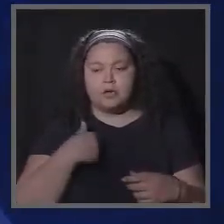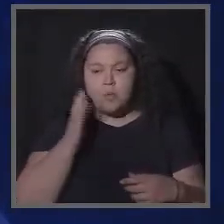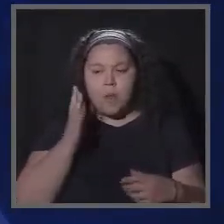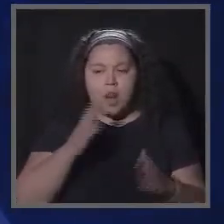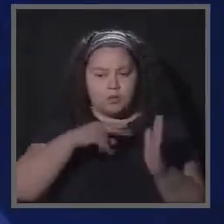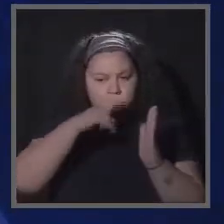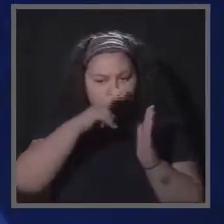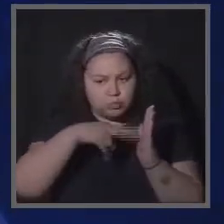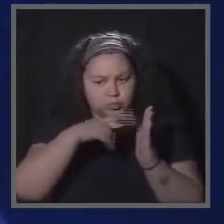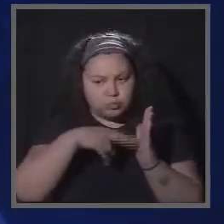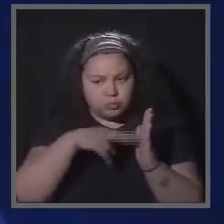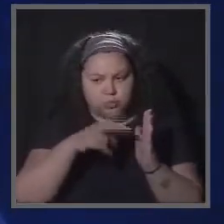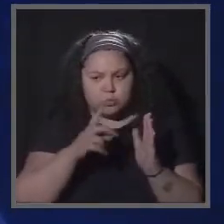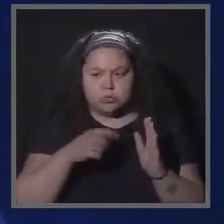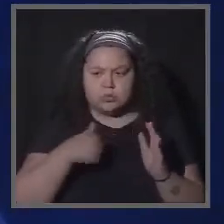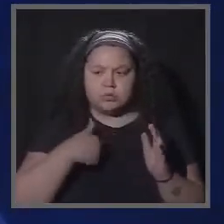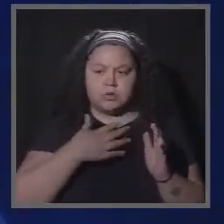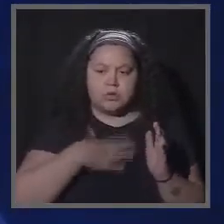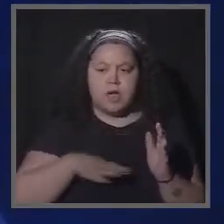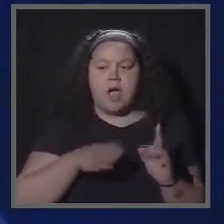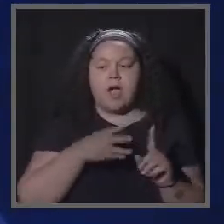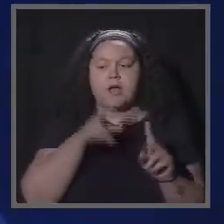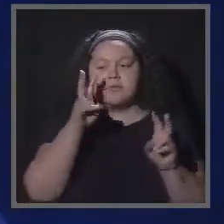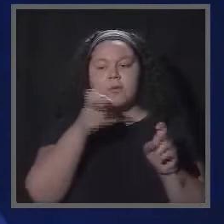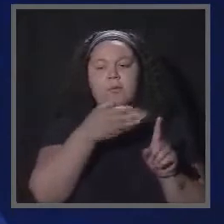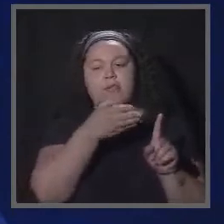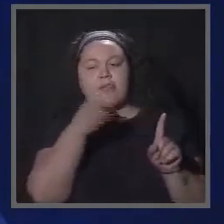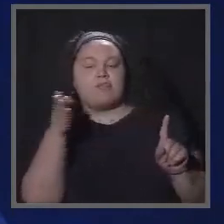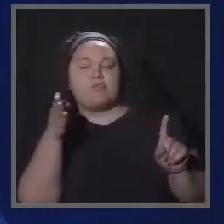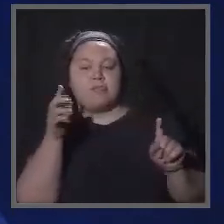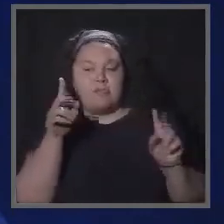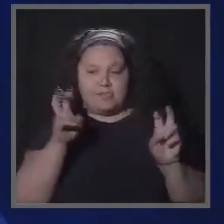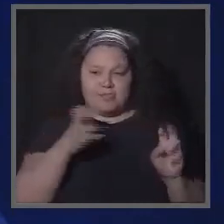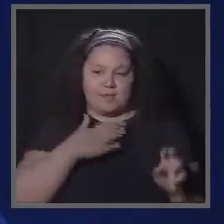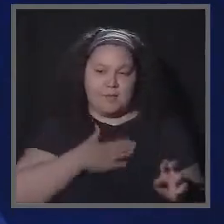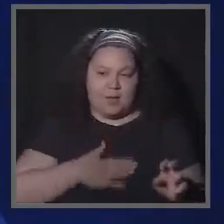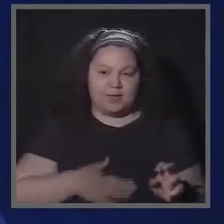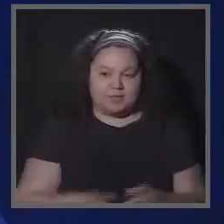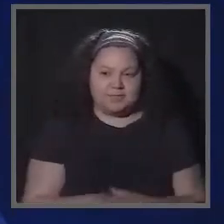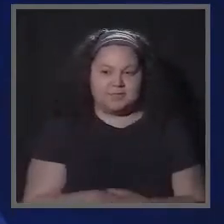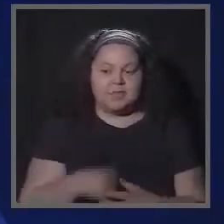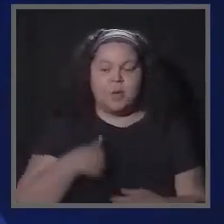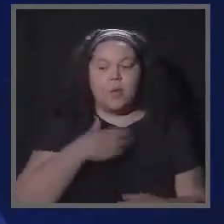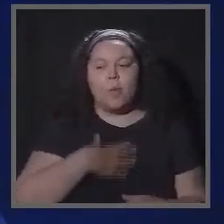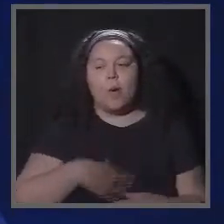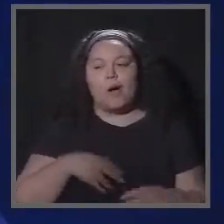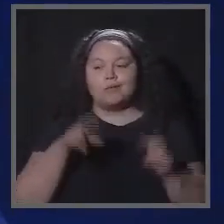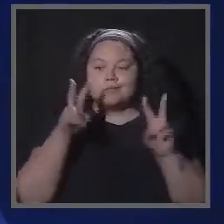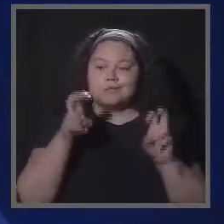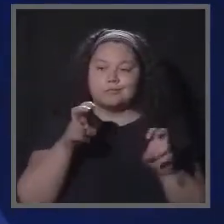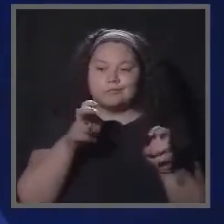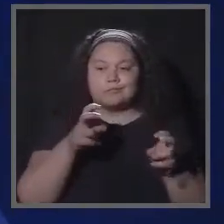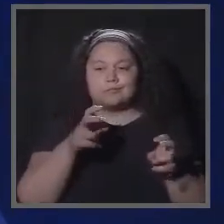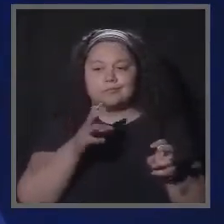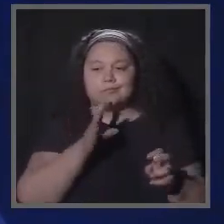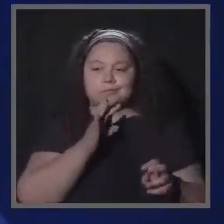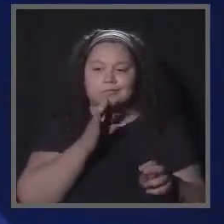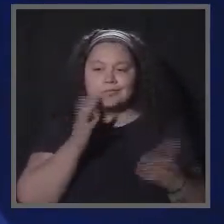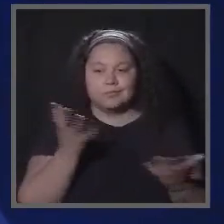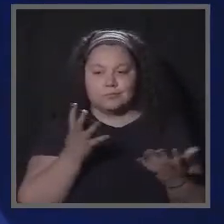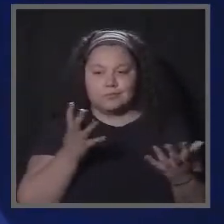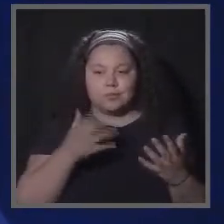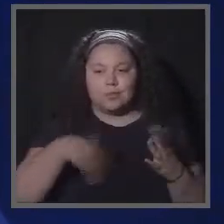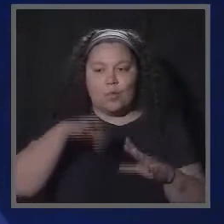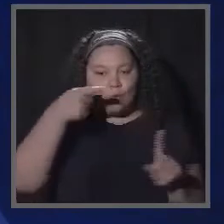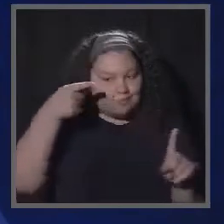little deviation to this initial plan. We've talked a lot, and we have to talk about this, the macro impact